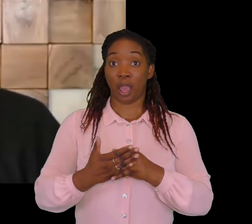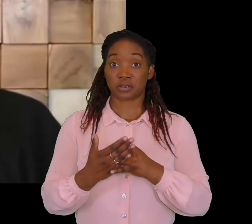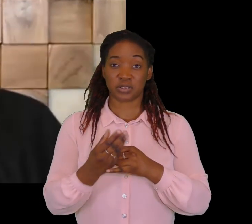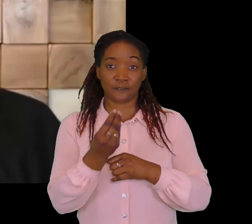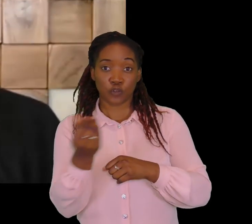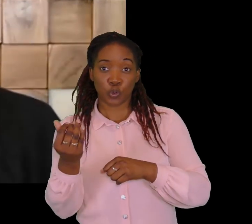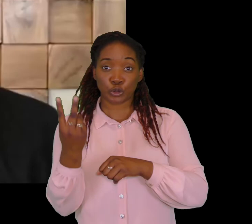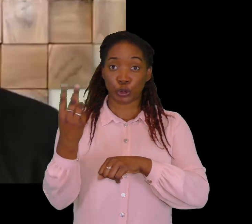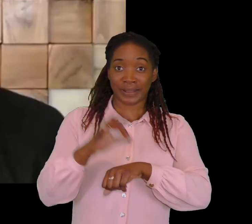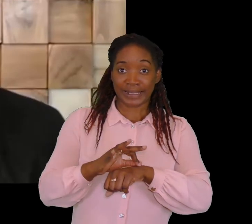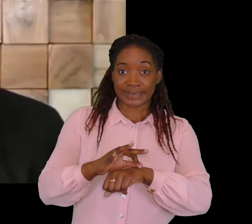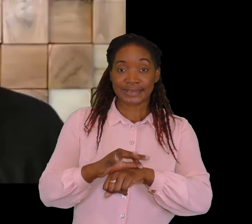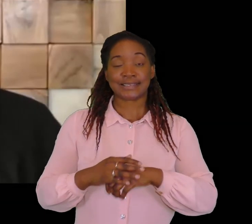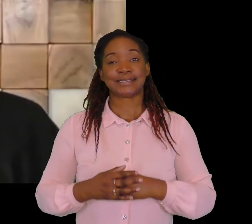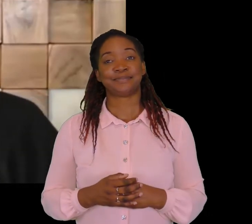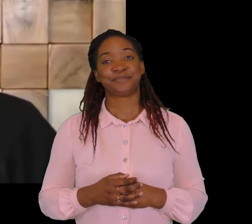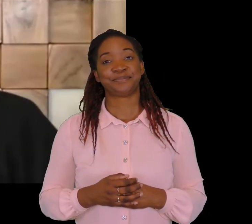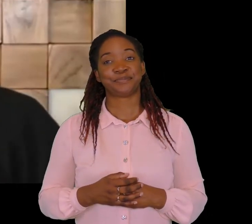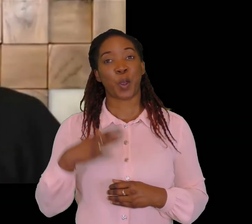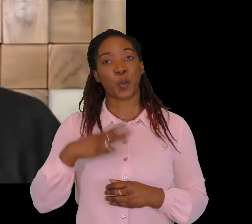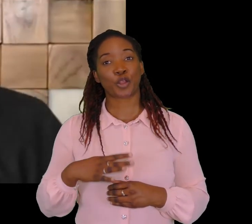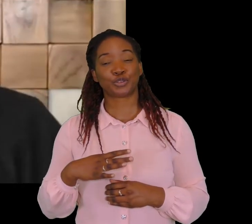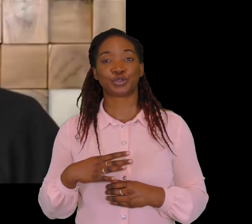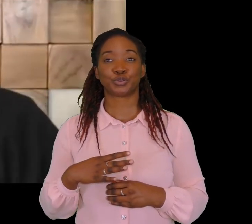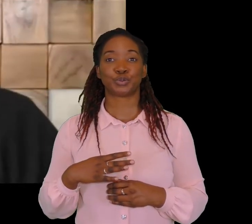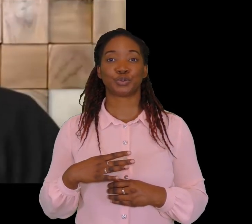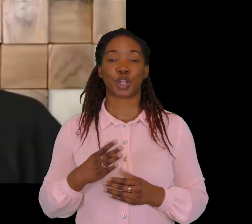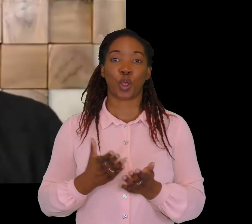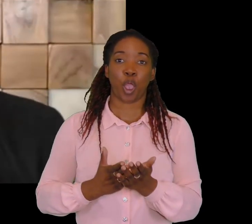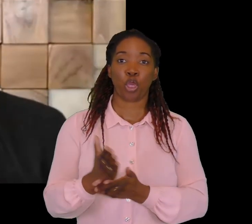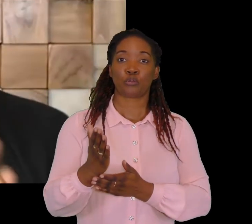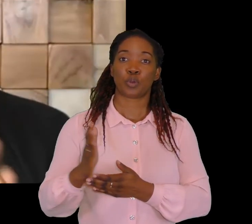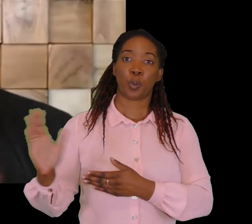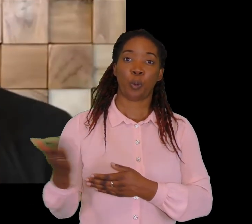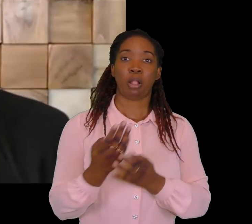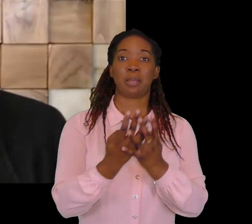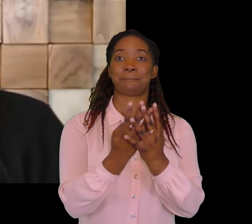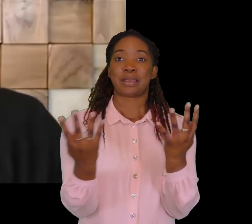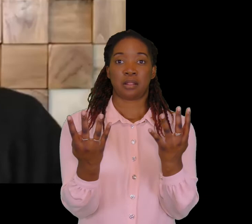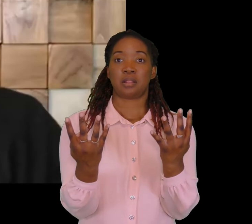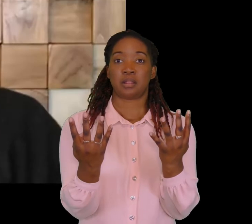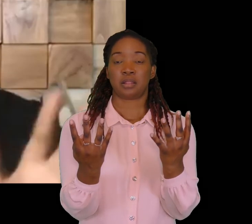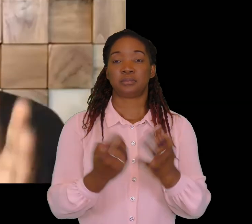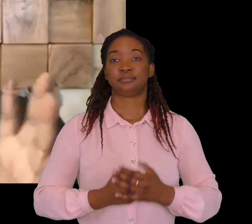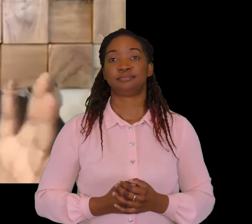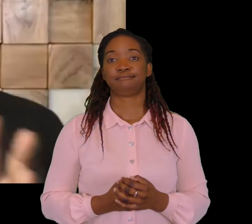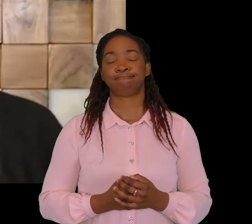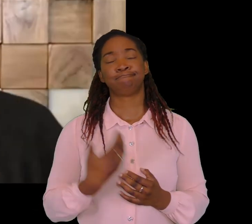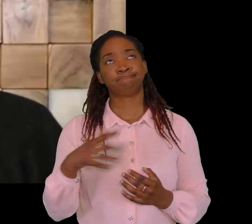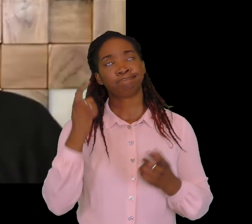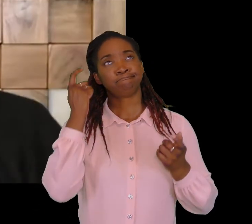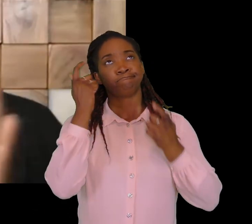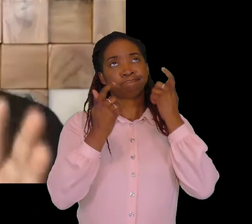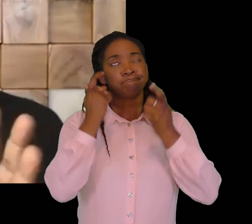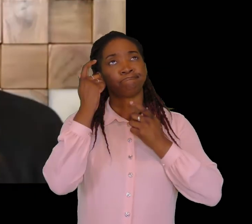last couple of minutes, 2 minutes, I want to just really go through all of our panelists to just maybe reflect